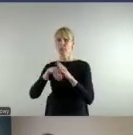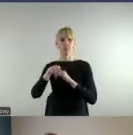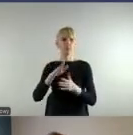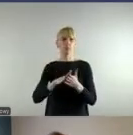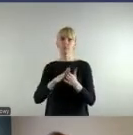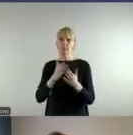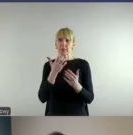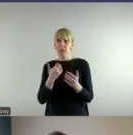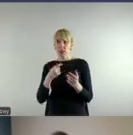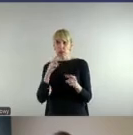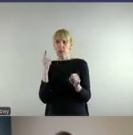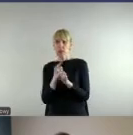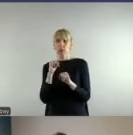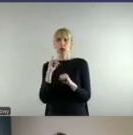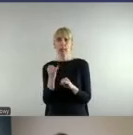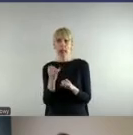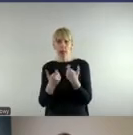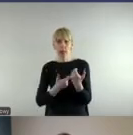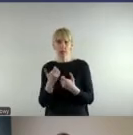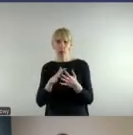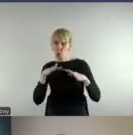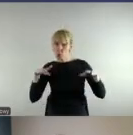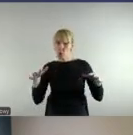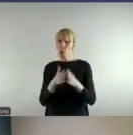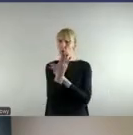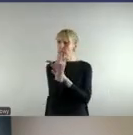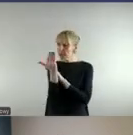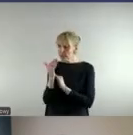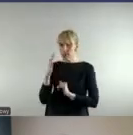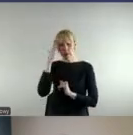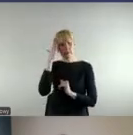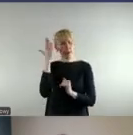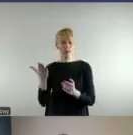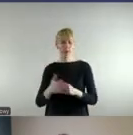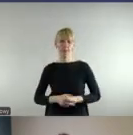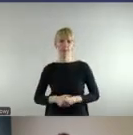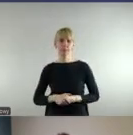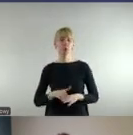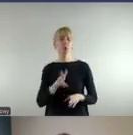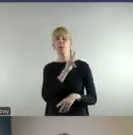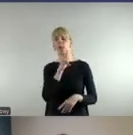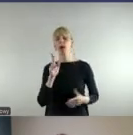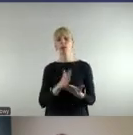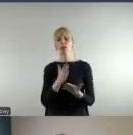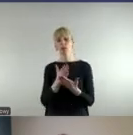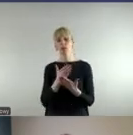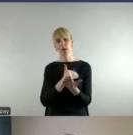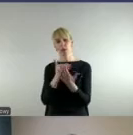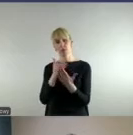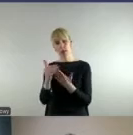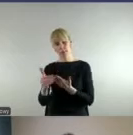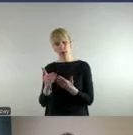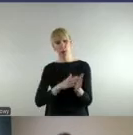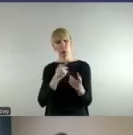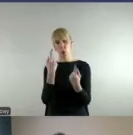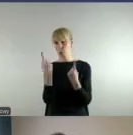on during the incident, and this resulted in a shared understanding of the situation. For example, we have our